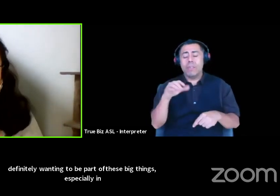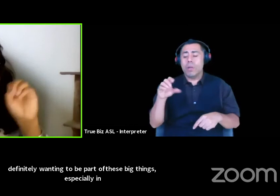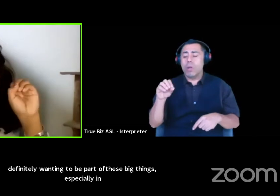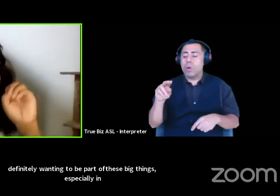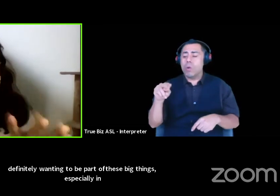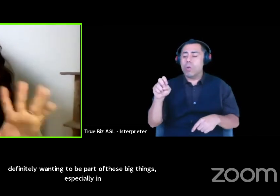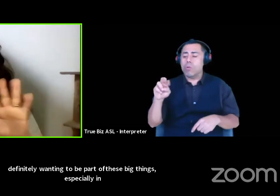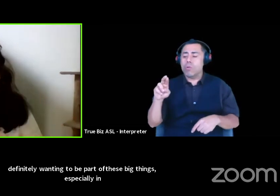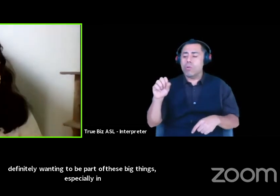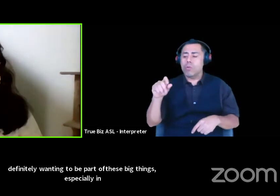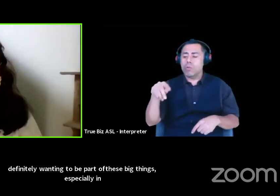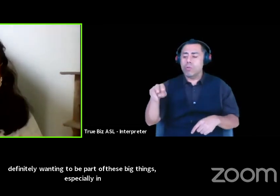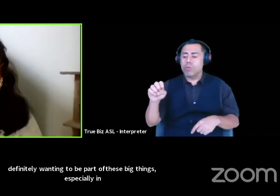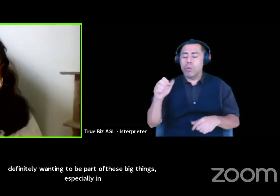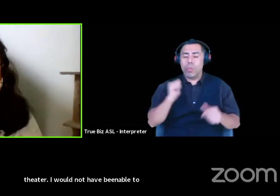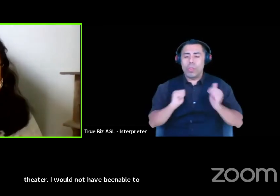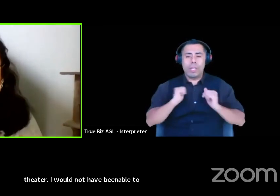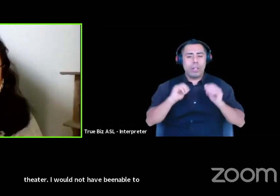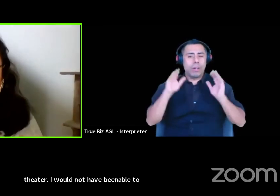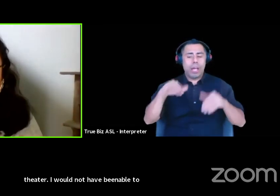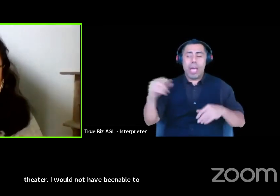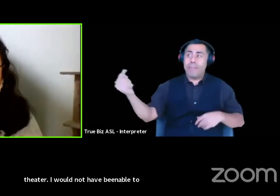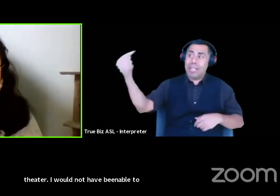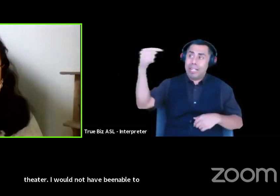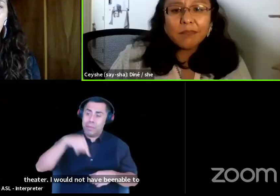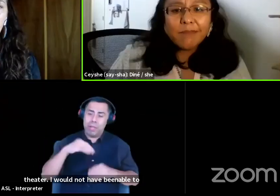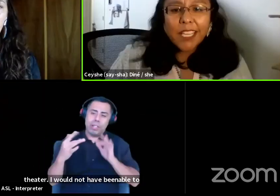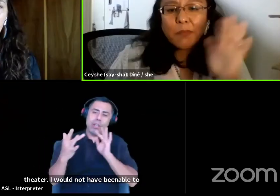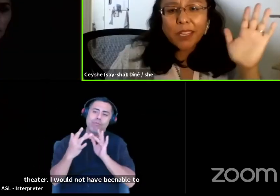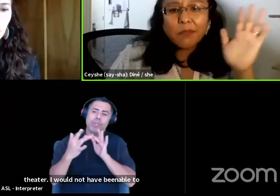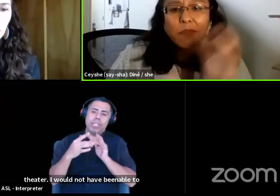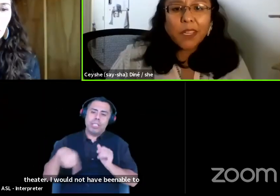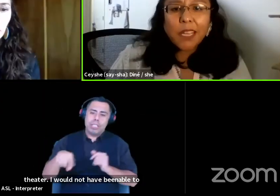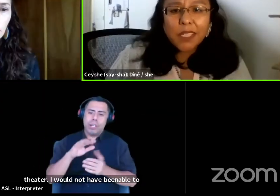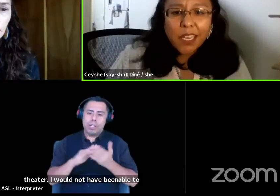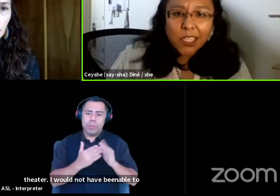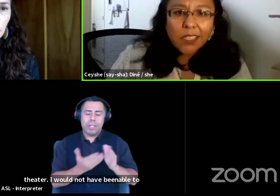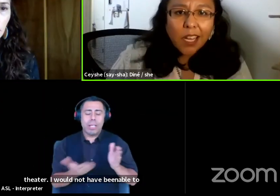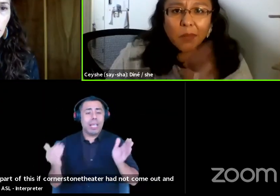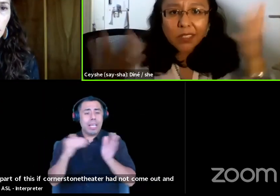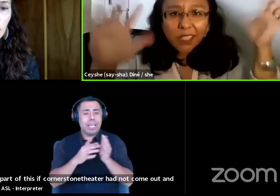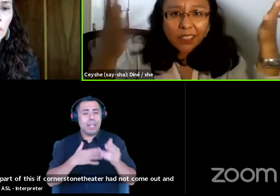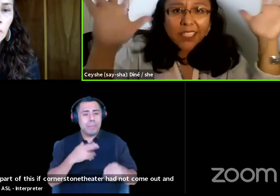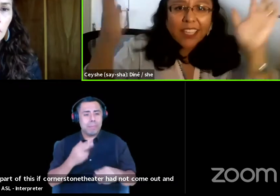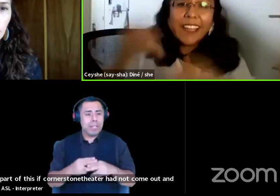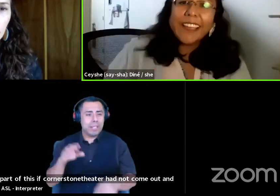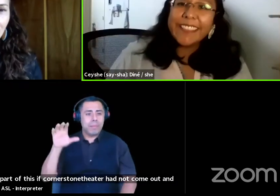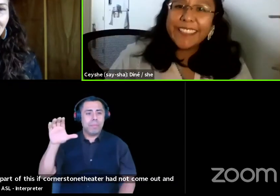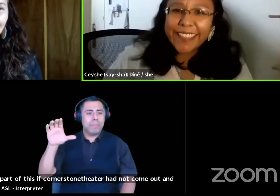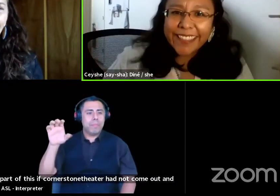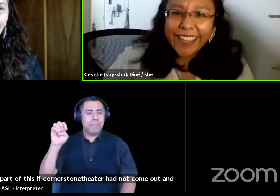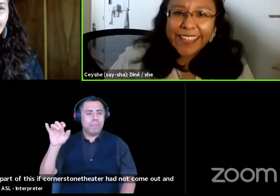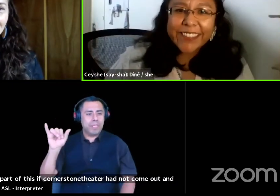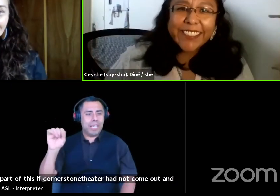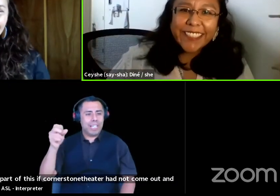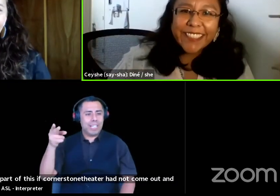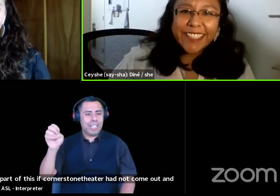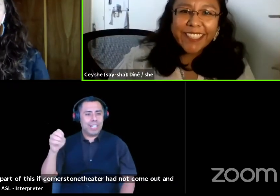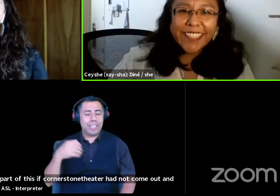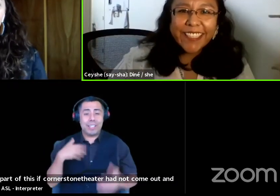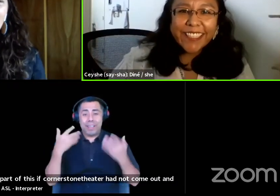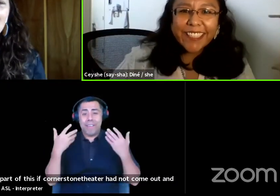hadn't come out and reached out for community. Again, my name is Ceyshe. I'm all done, and thank